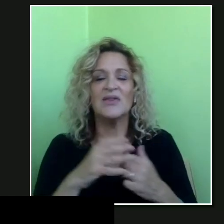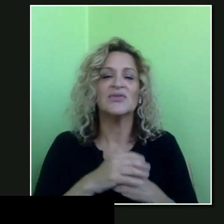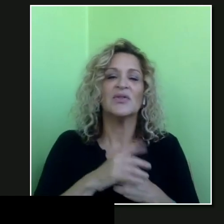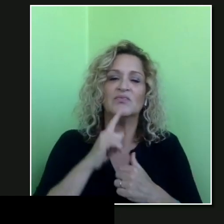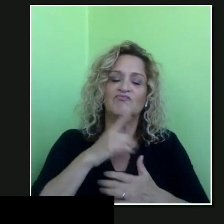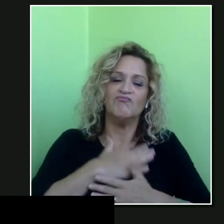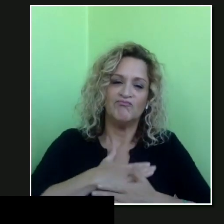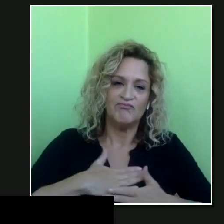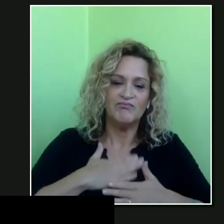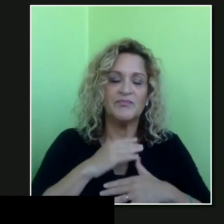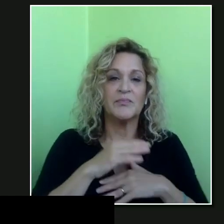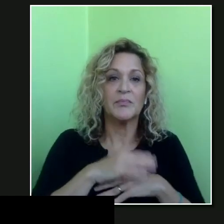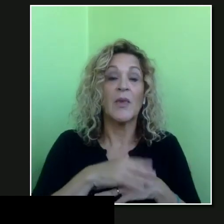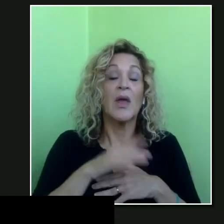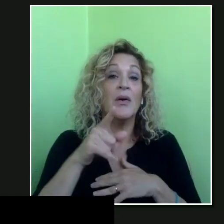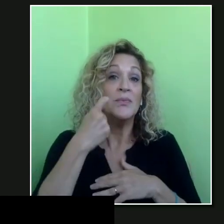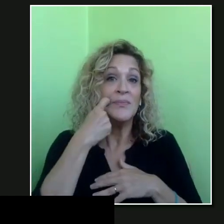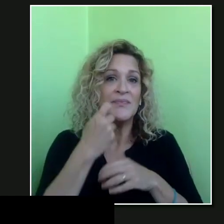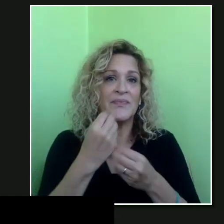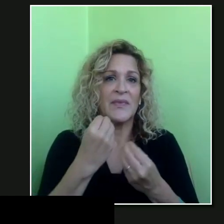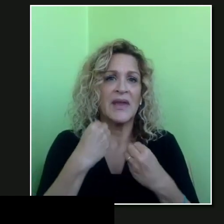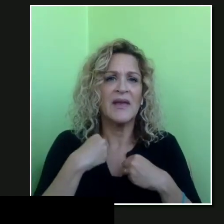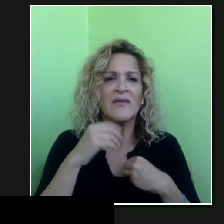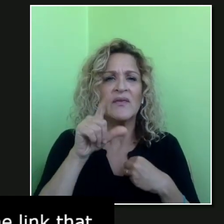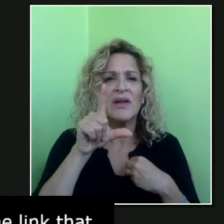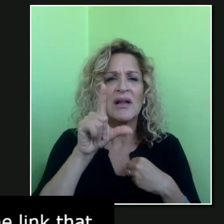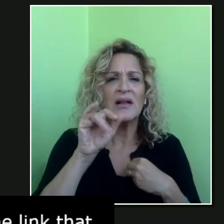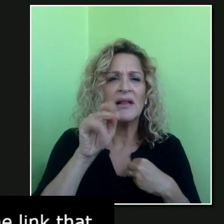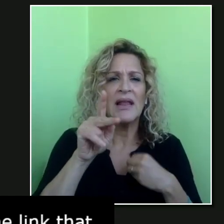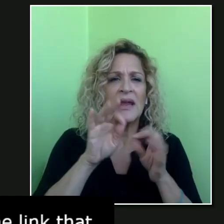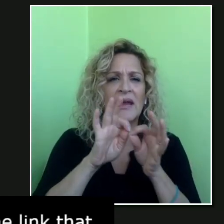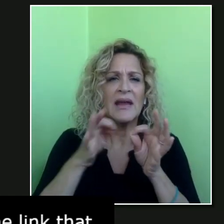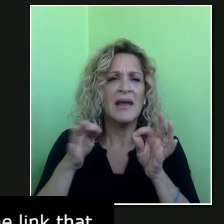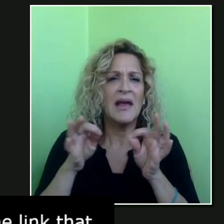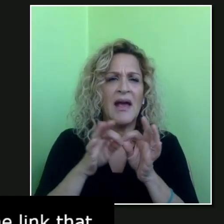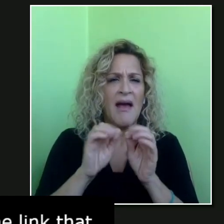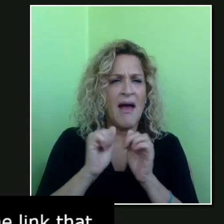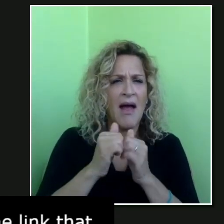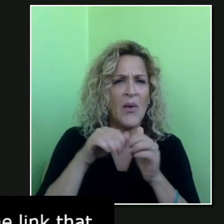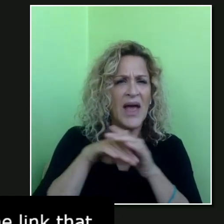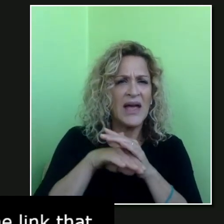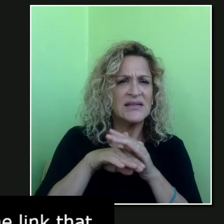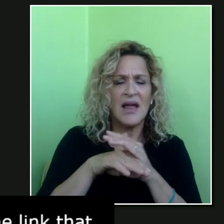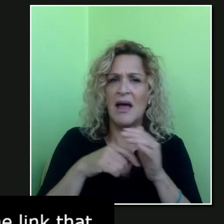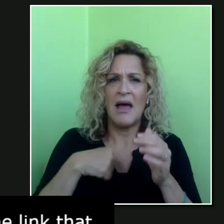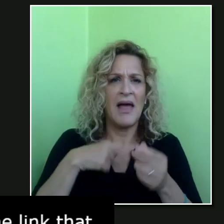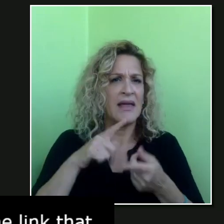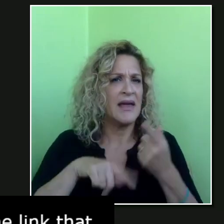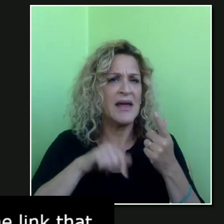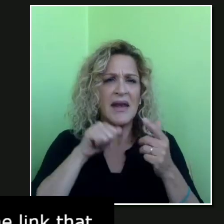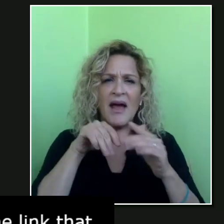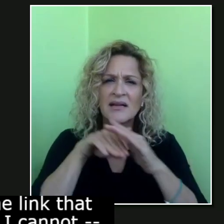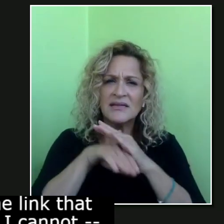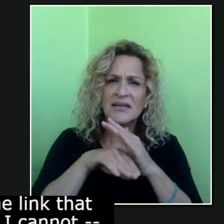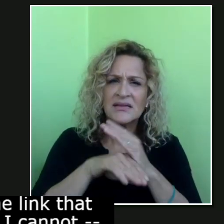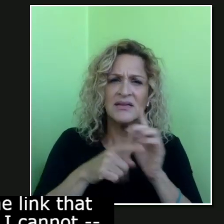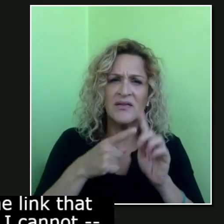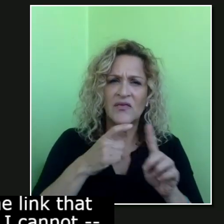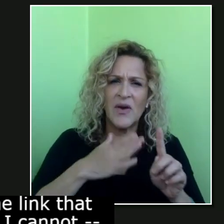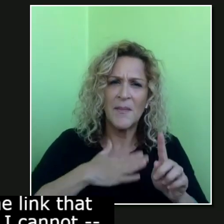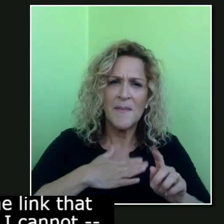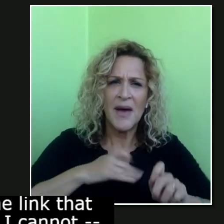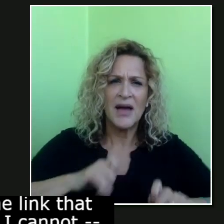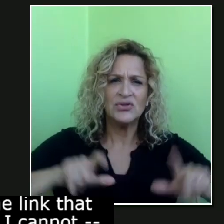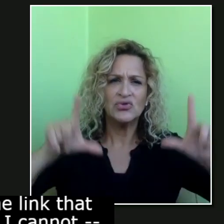here. How can I access that? Because I cannot access here on my screen, or would it remain